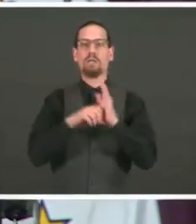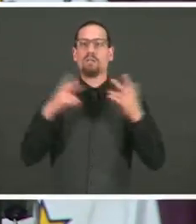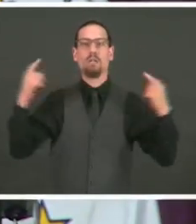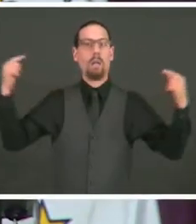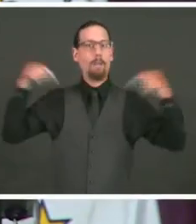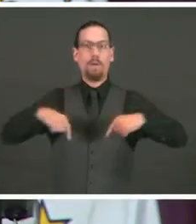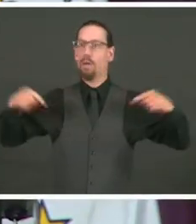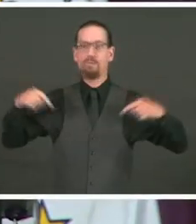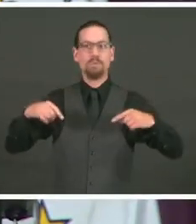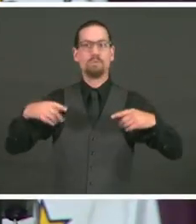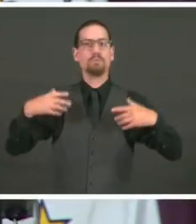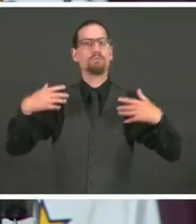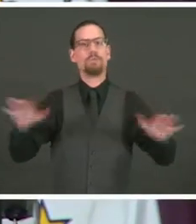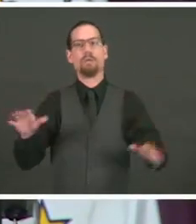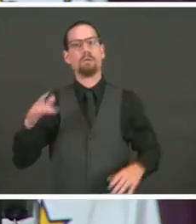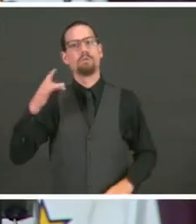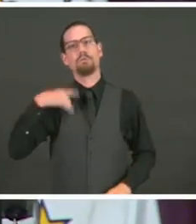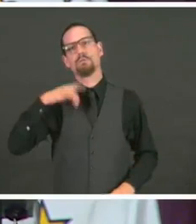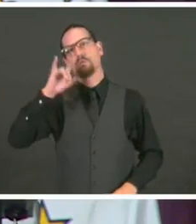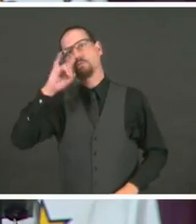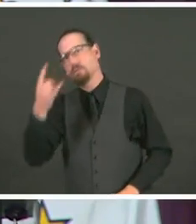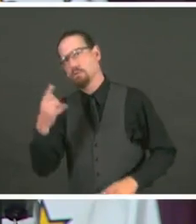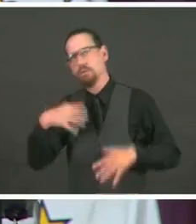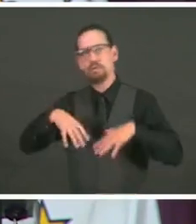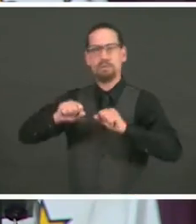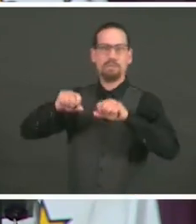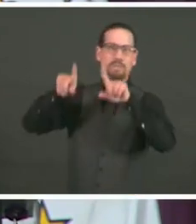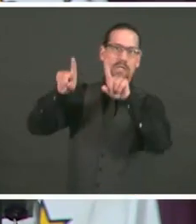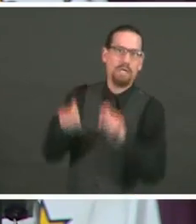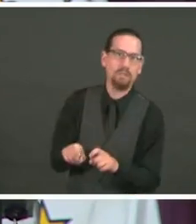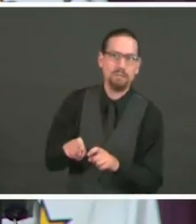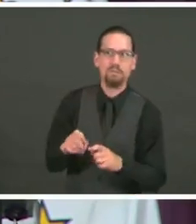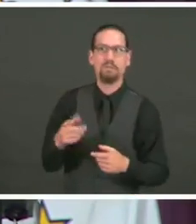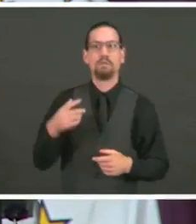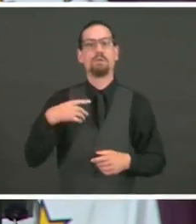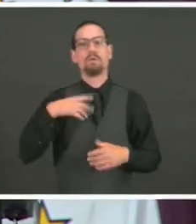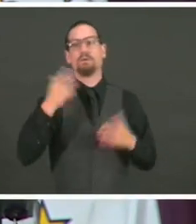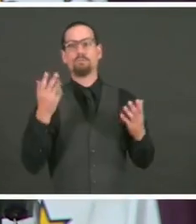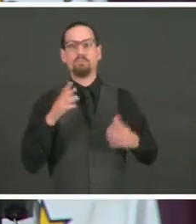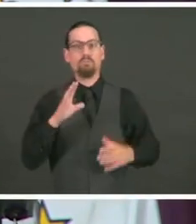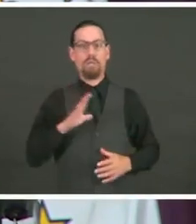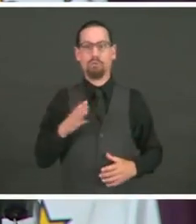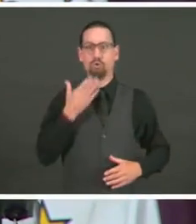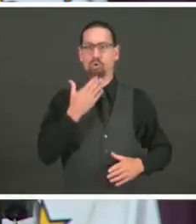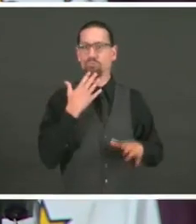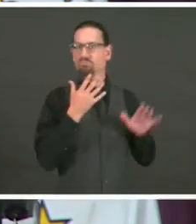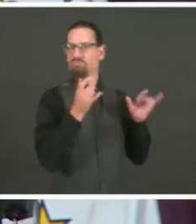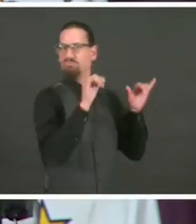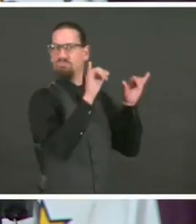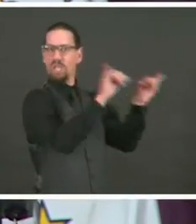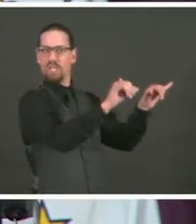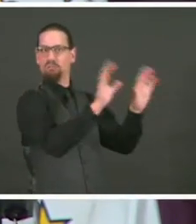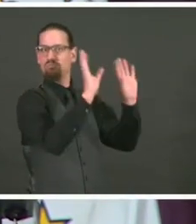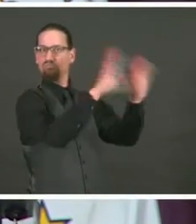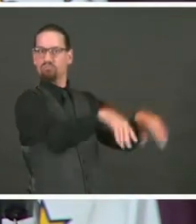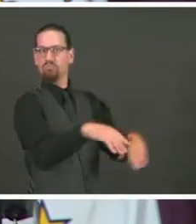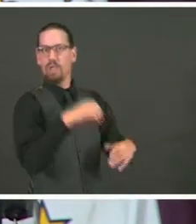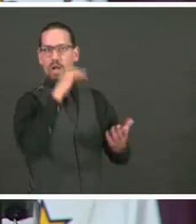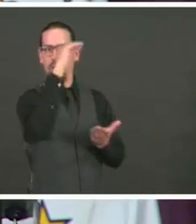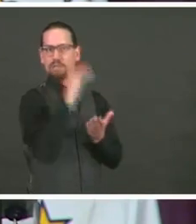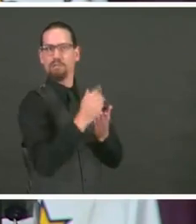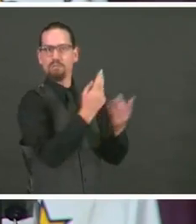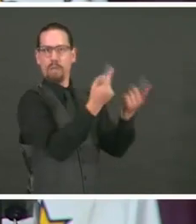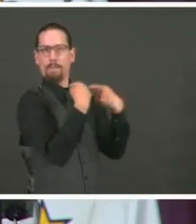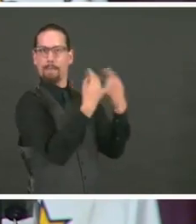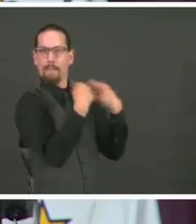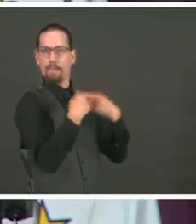So that is a good thing. You know, it'd be fewer people coming to Rhode Island and fewer of us traveling. Staying close to home is still the name of the